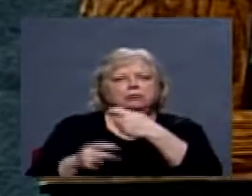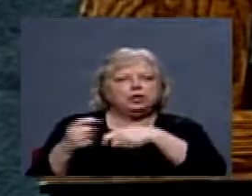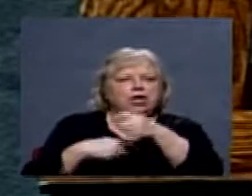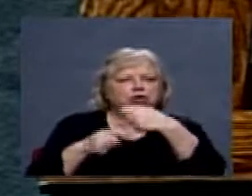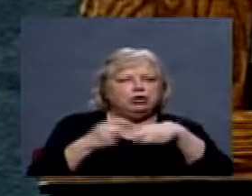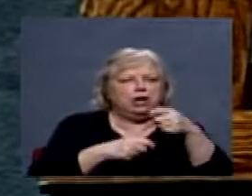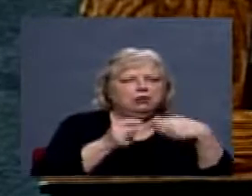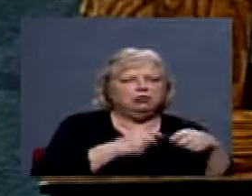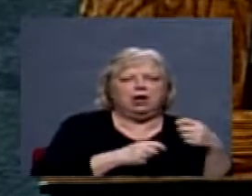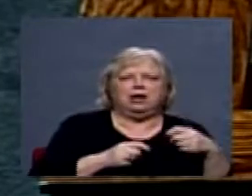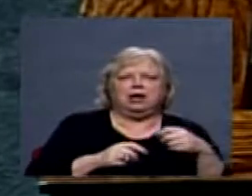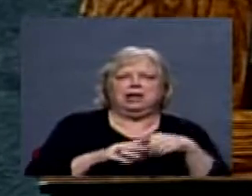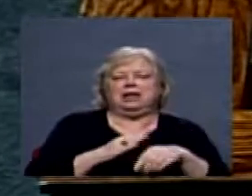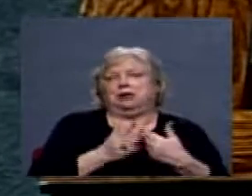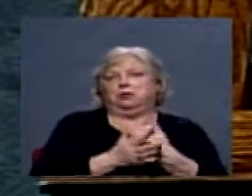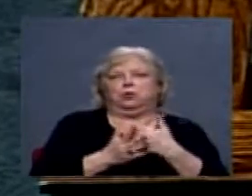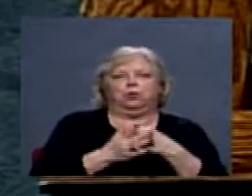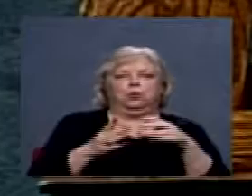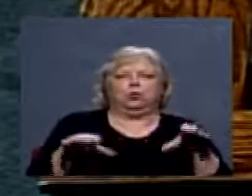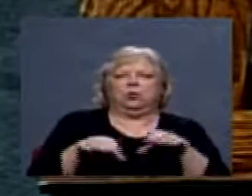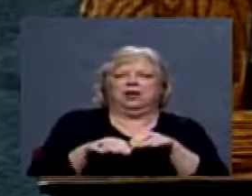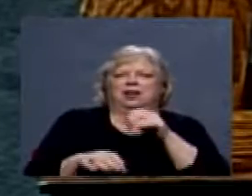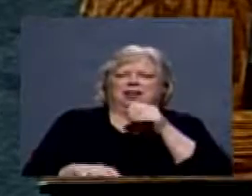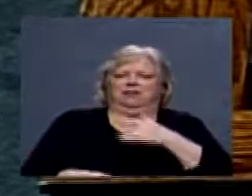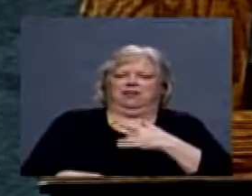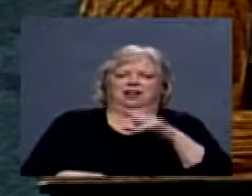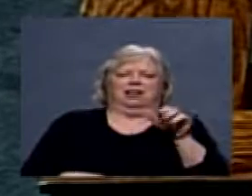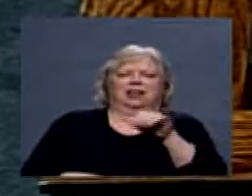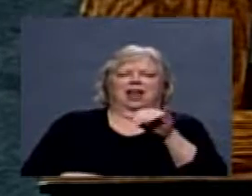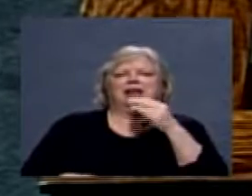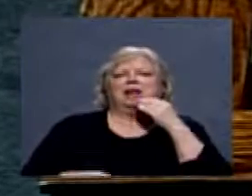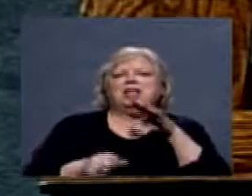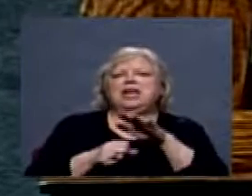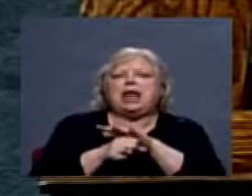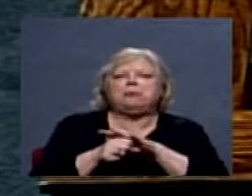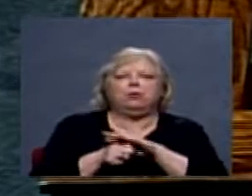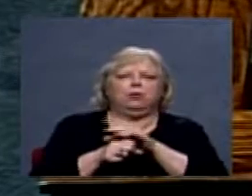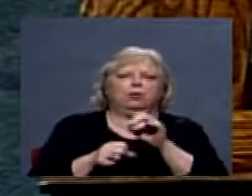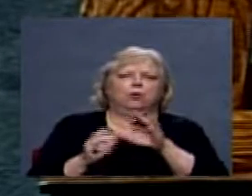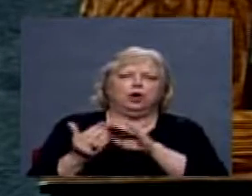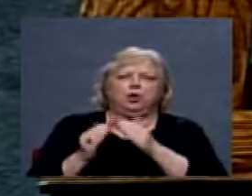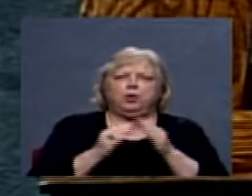it doesn't feel like we have this neighborhood. We don't have this community that we're